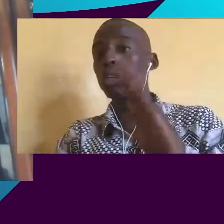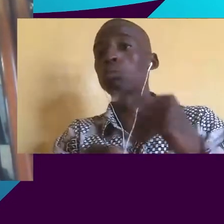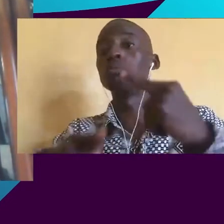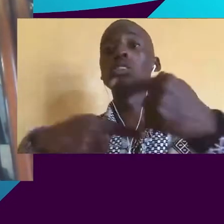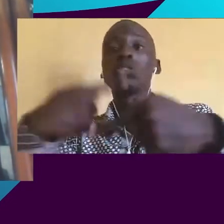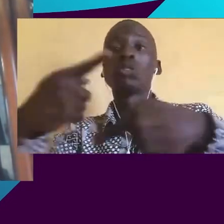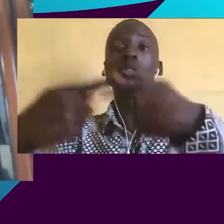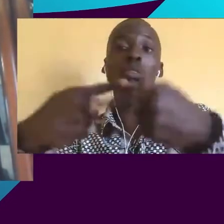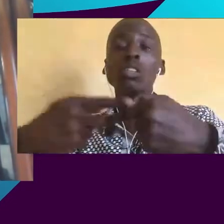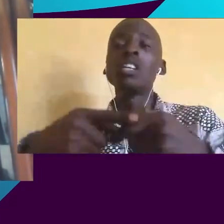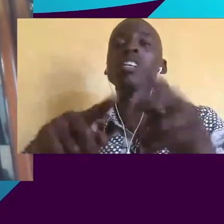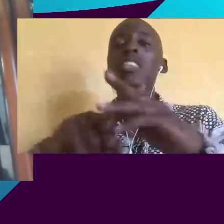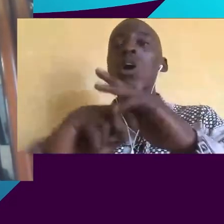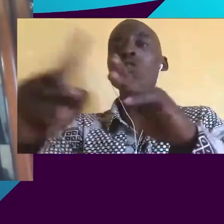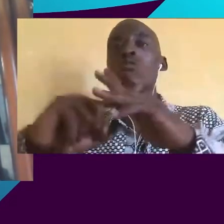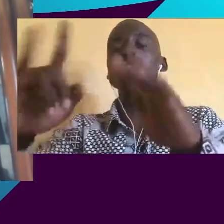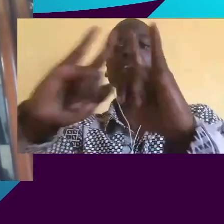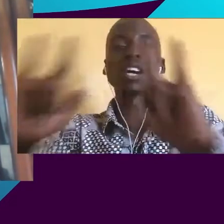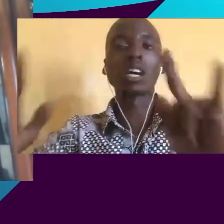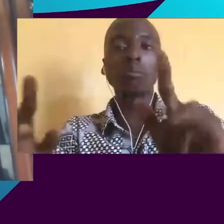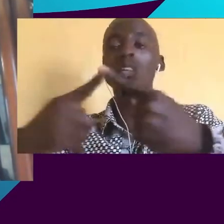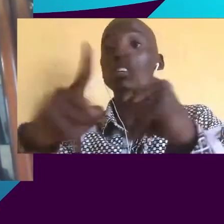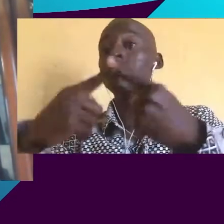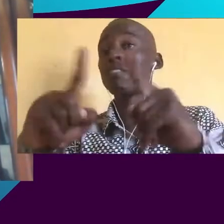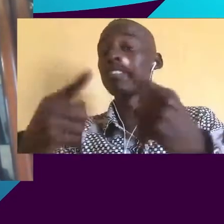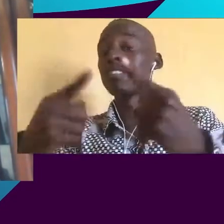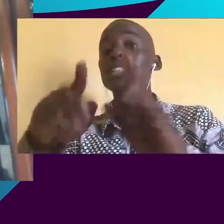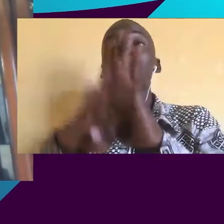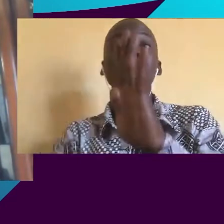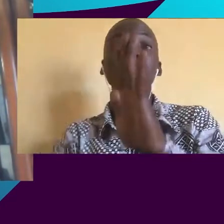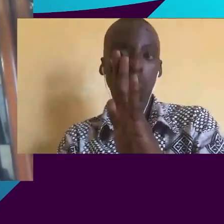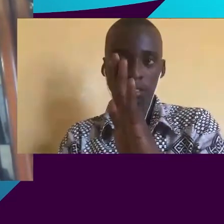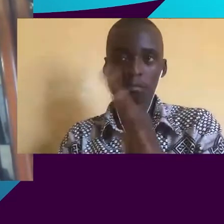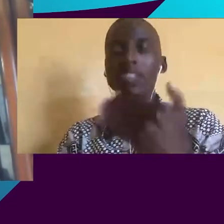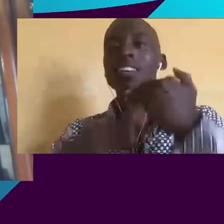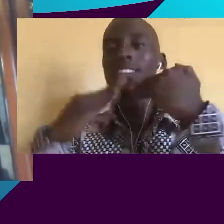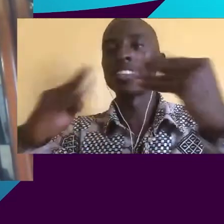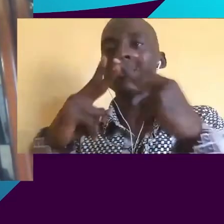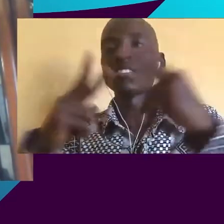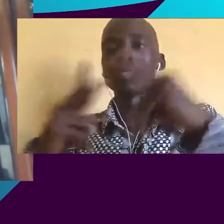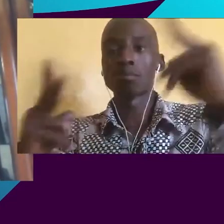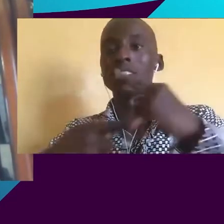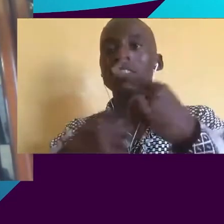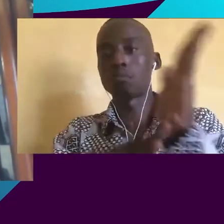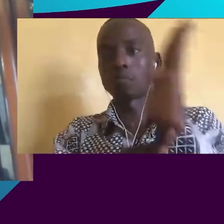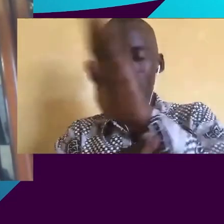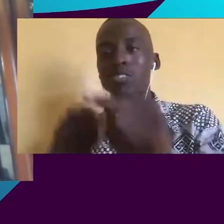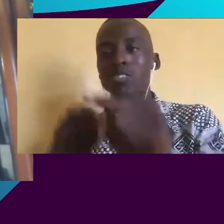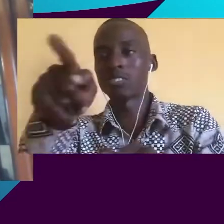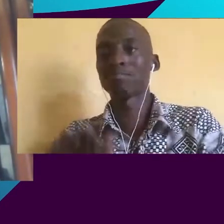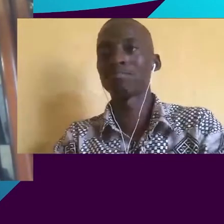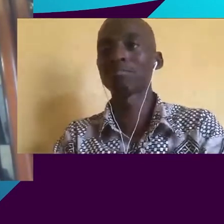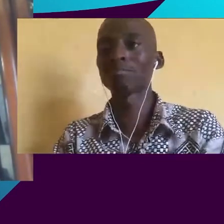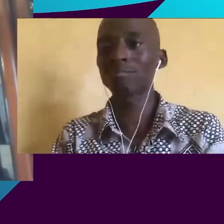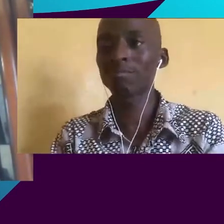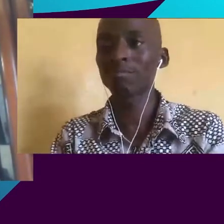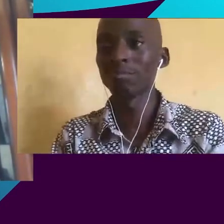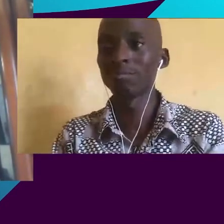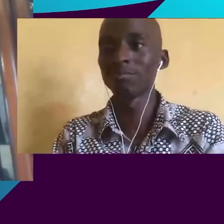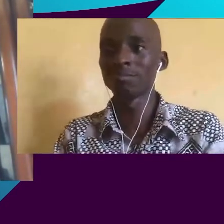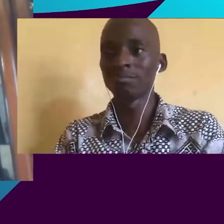camps and all these other different programs. Thank you so much. Back to you, Ismail.